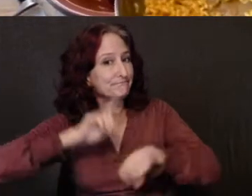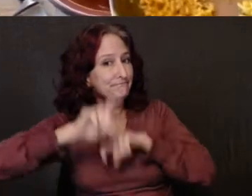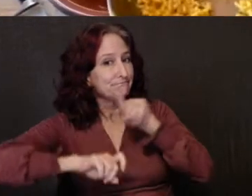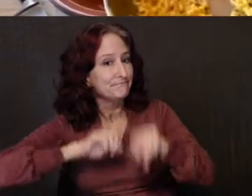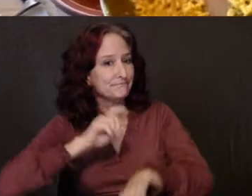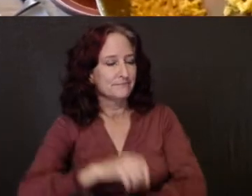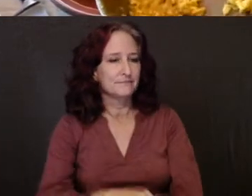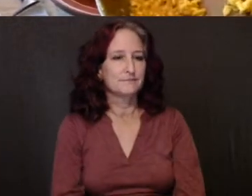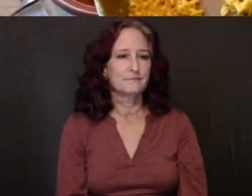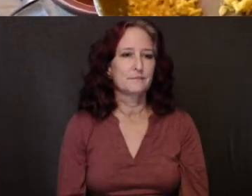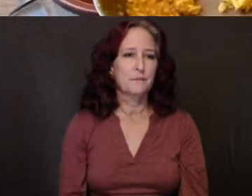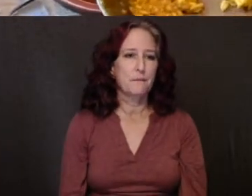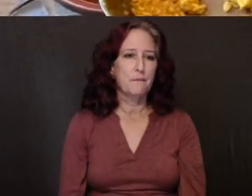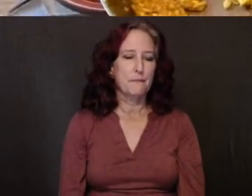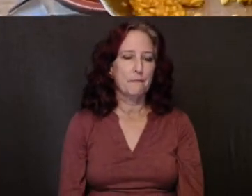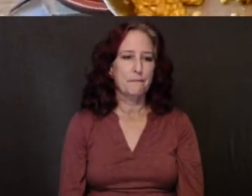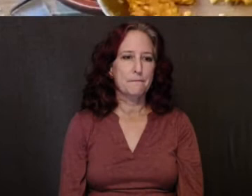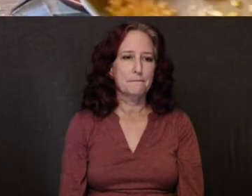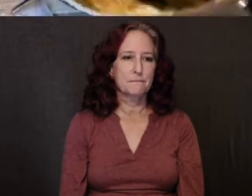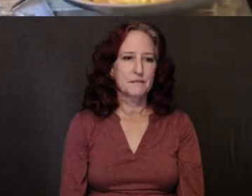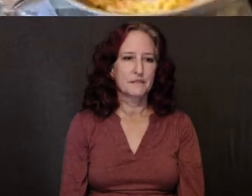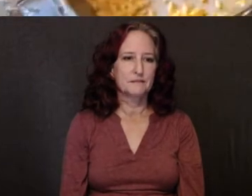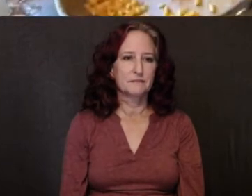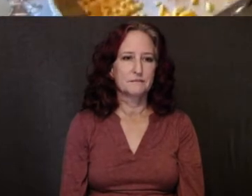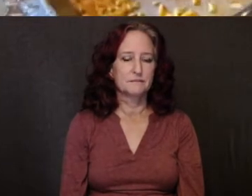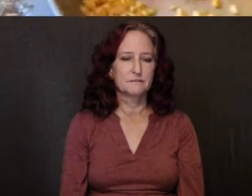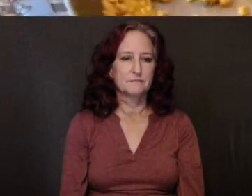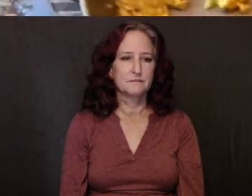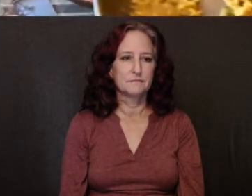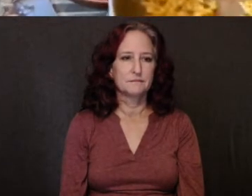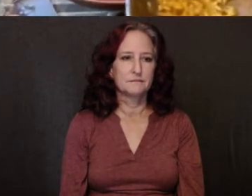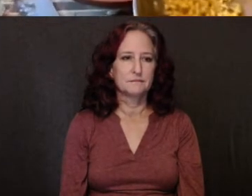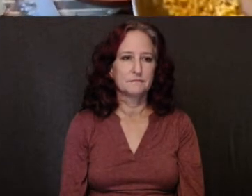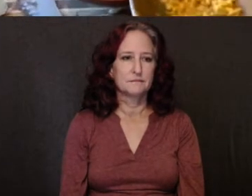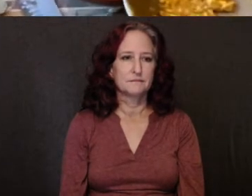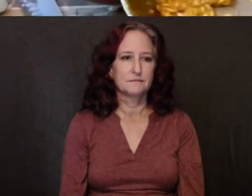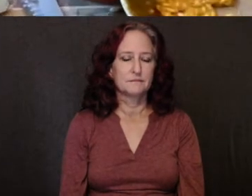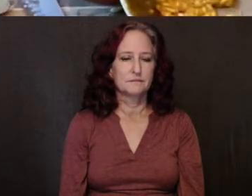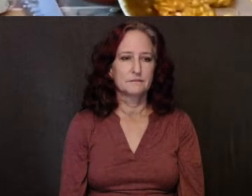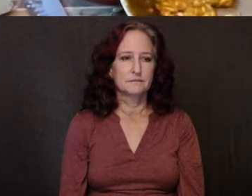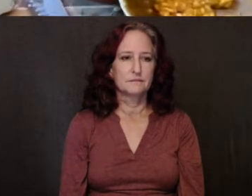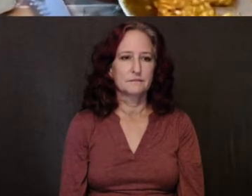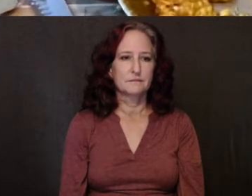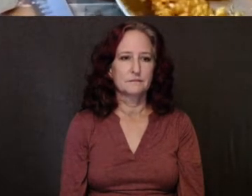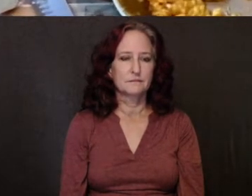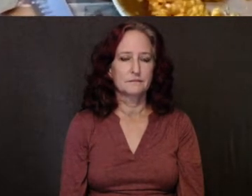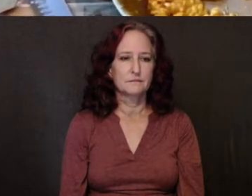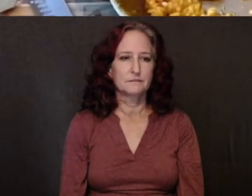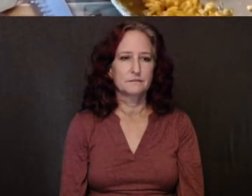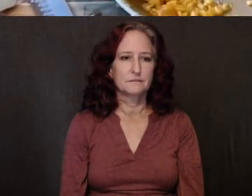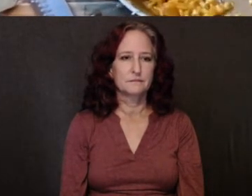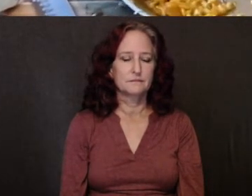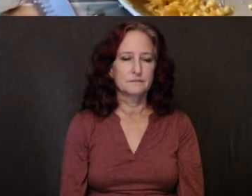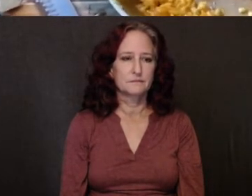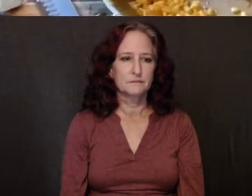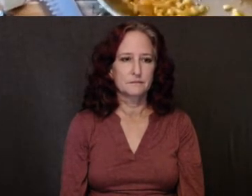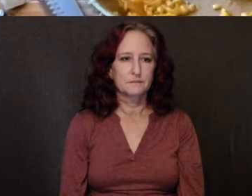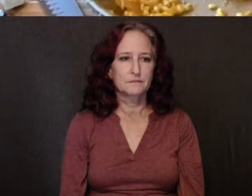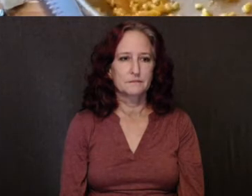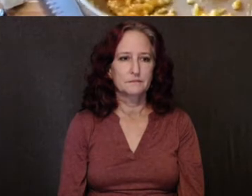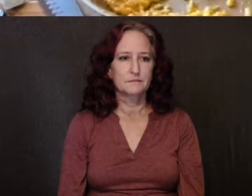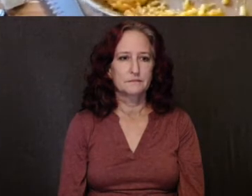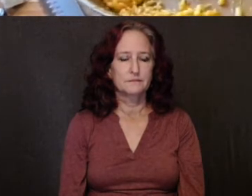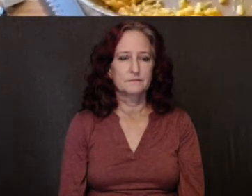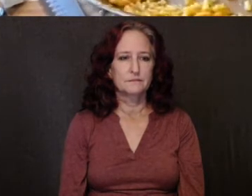else? Just use your chat function and we will ask away. I've got